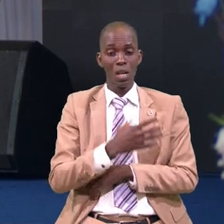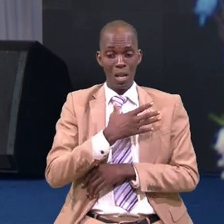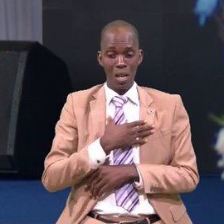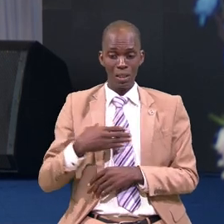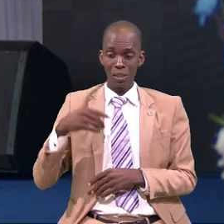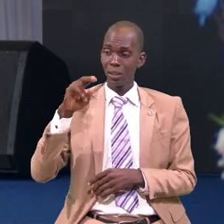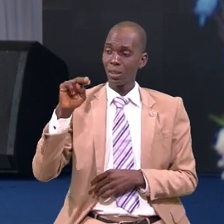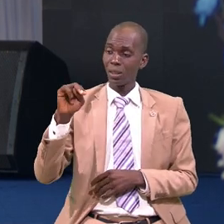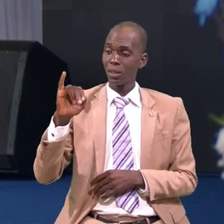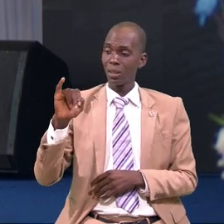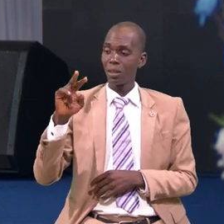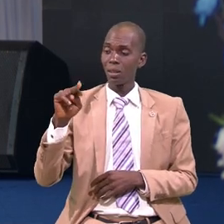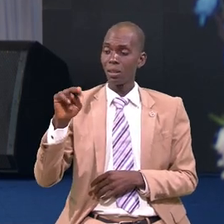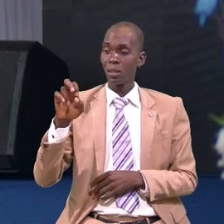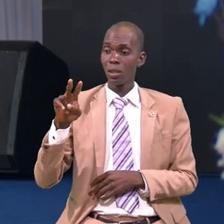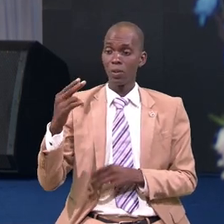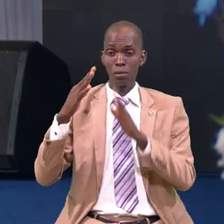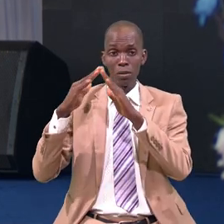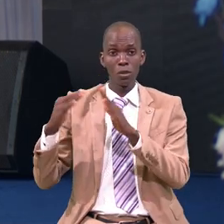shall be overthrown.